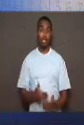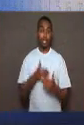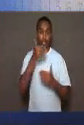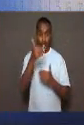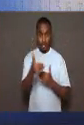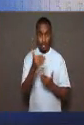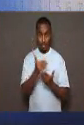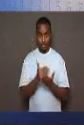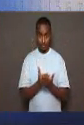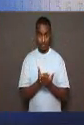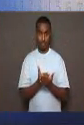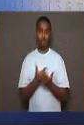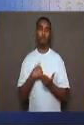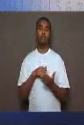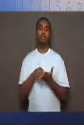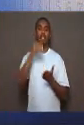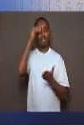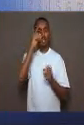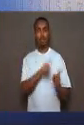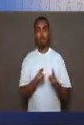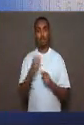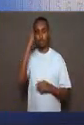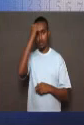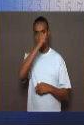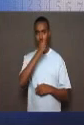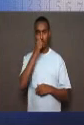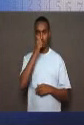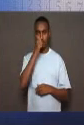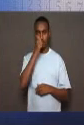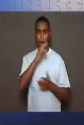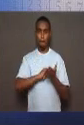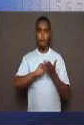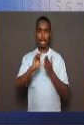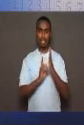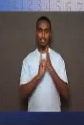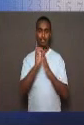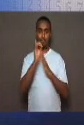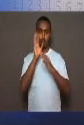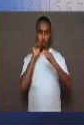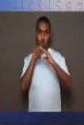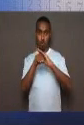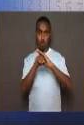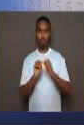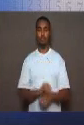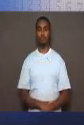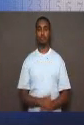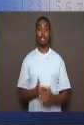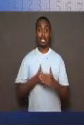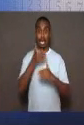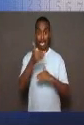In our next lesson, we will learn about Ethiopia's Millennium Development Goals.